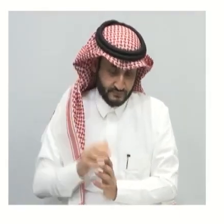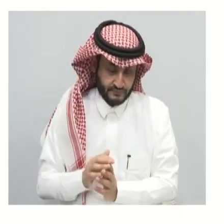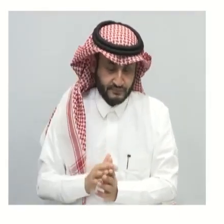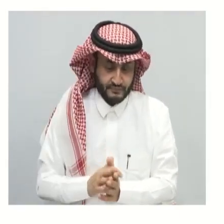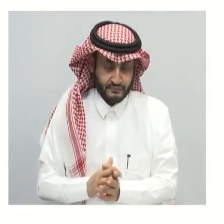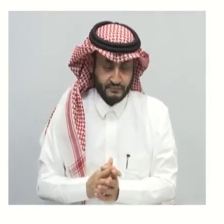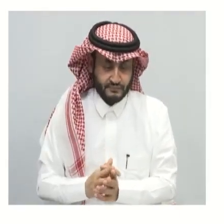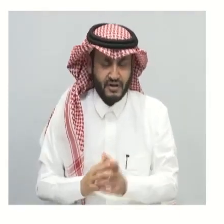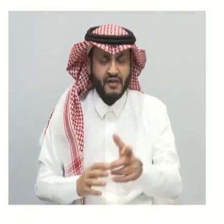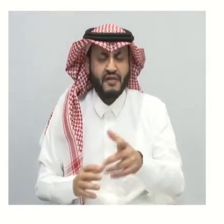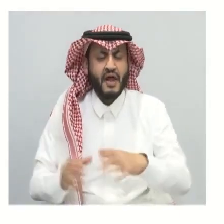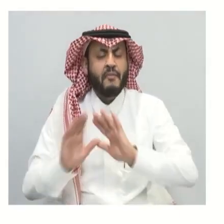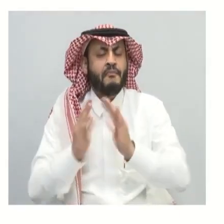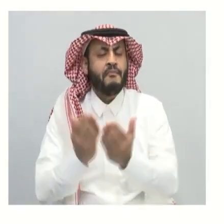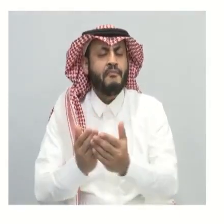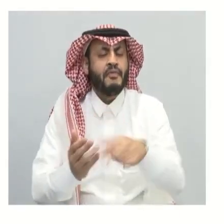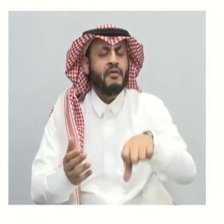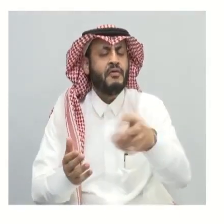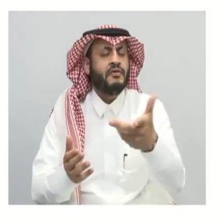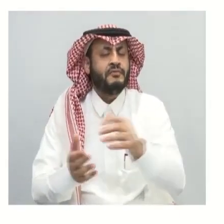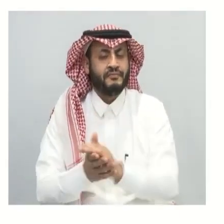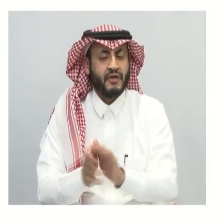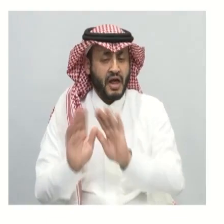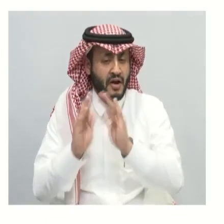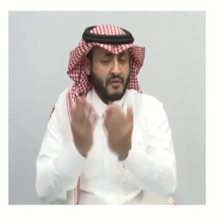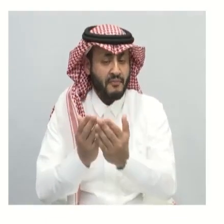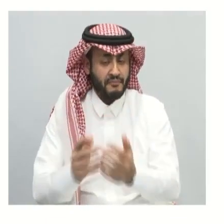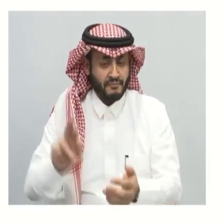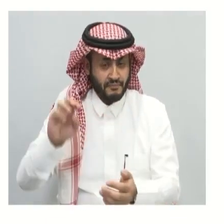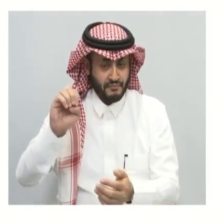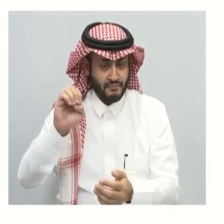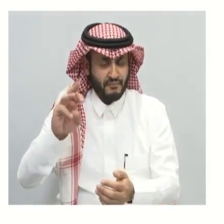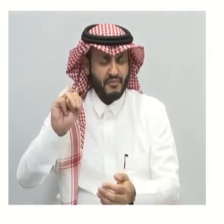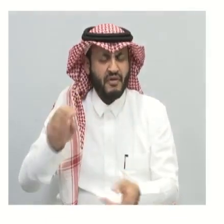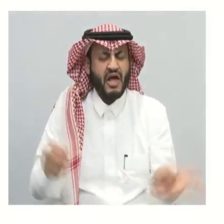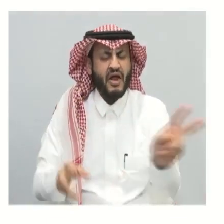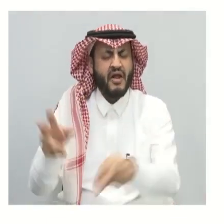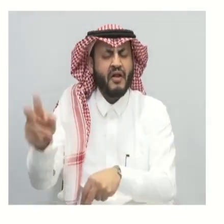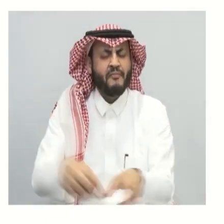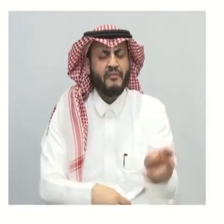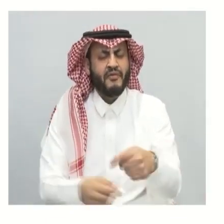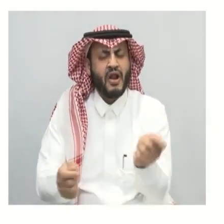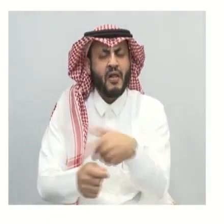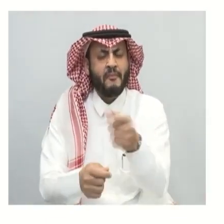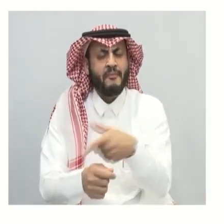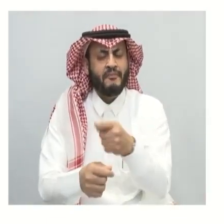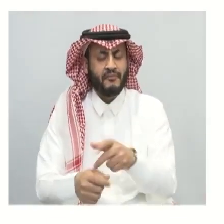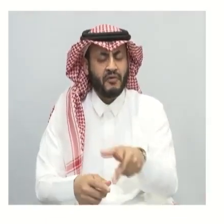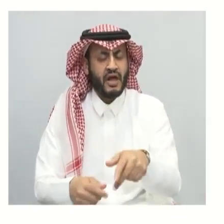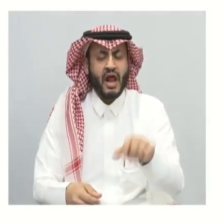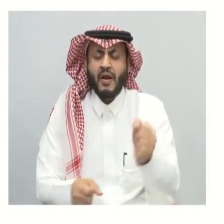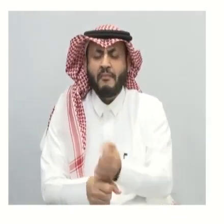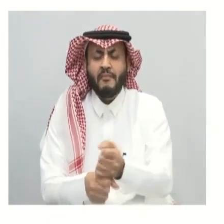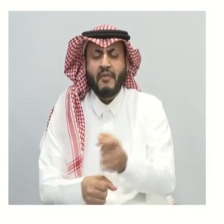in here? What's wrong with the room? The room in here is a mess. What do we need to do to the room?